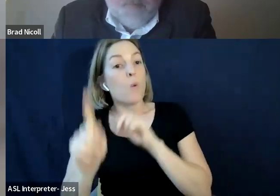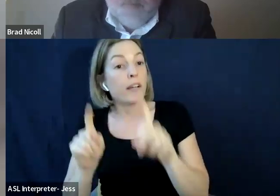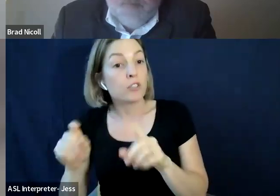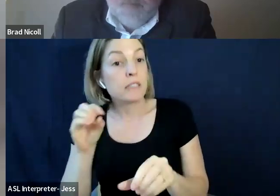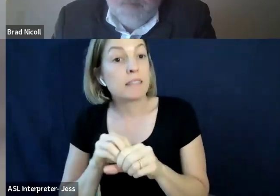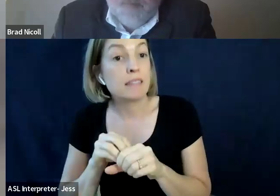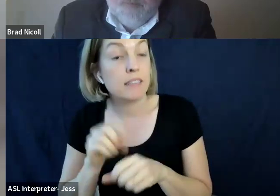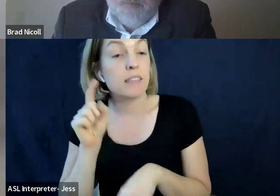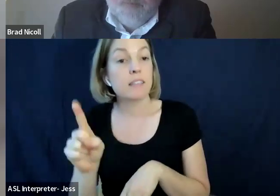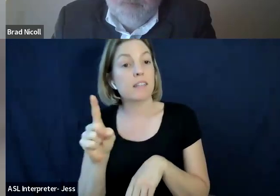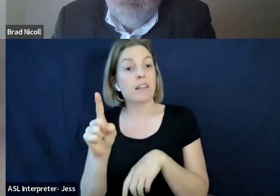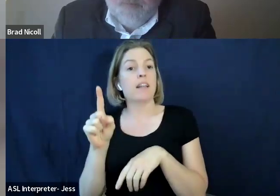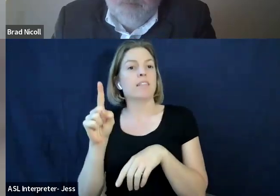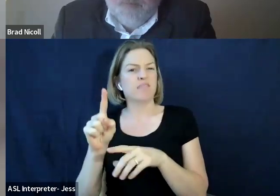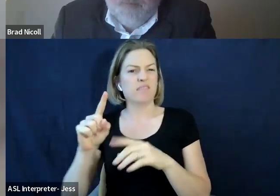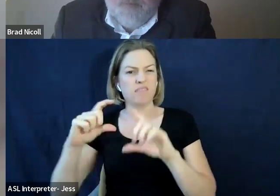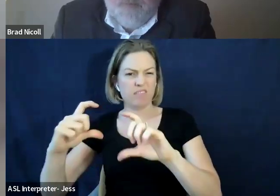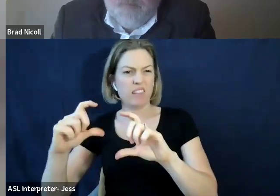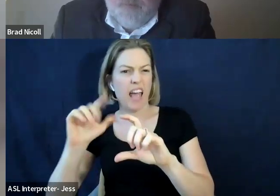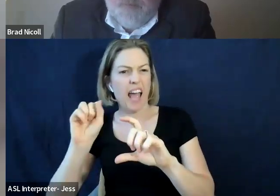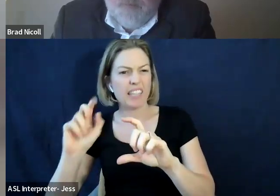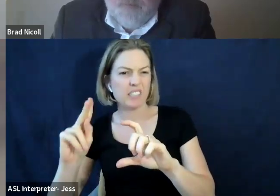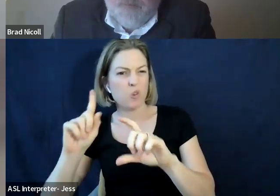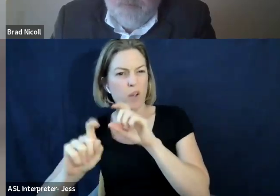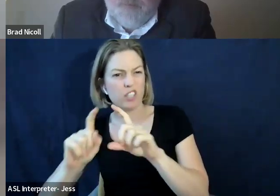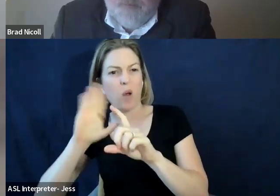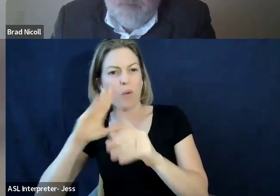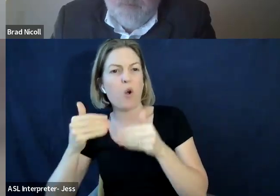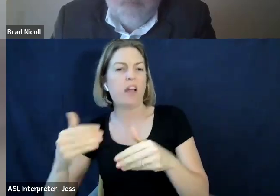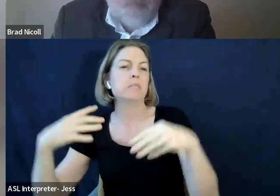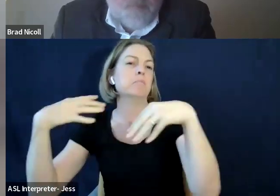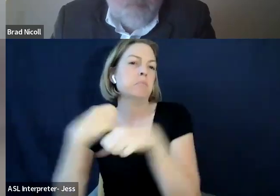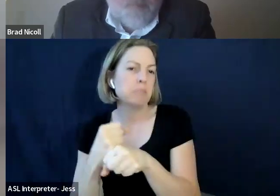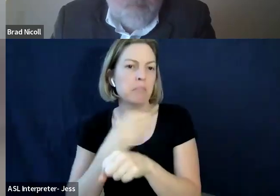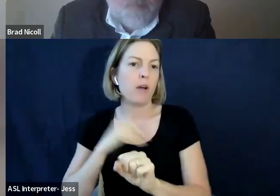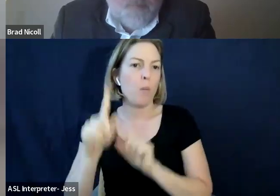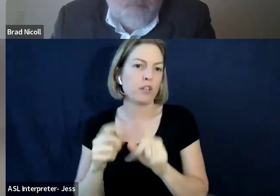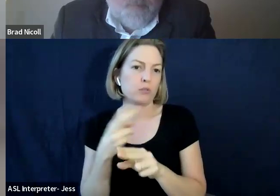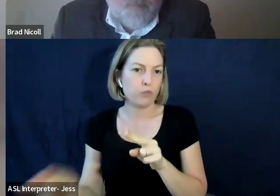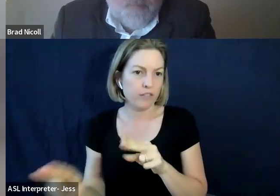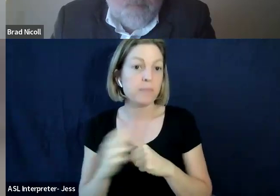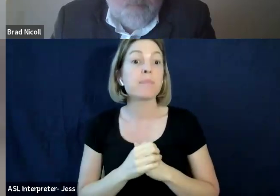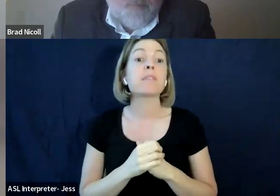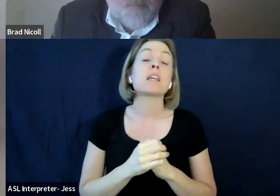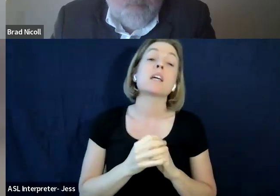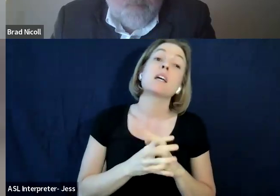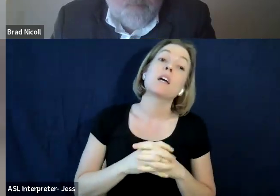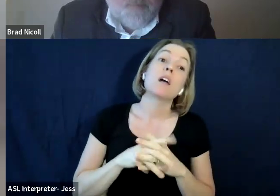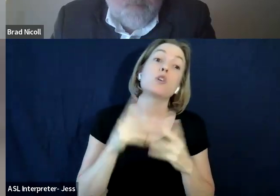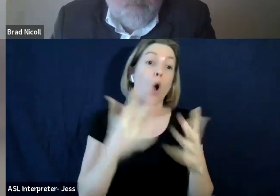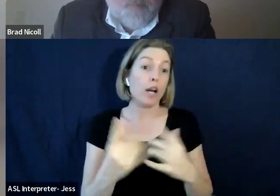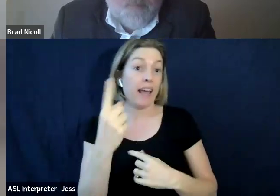into the ask questions here. I can go ahead and summarize those briefly. You've already answered